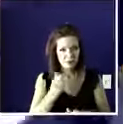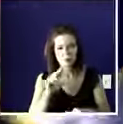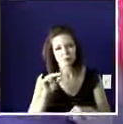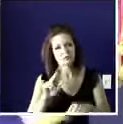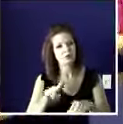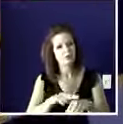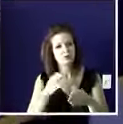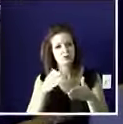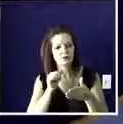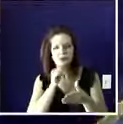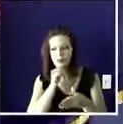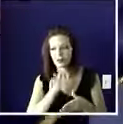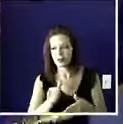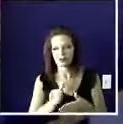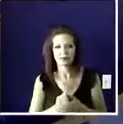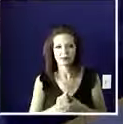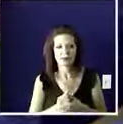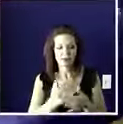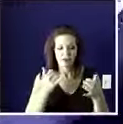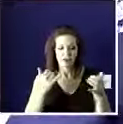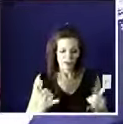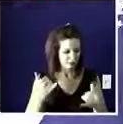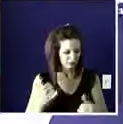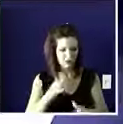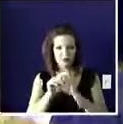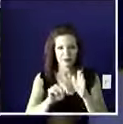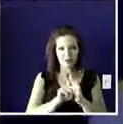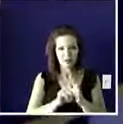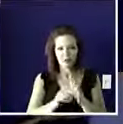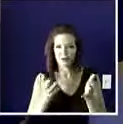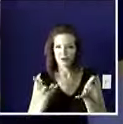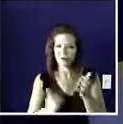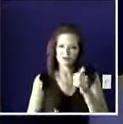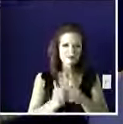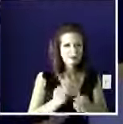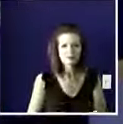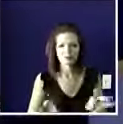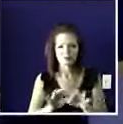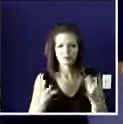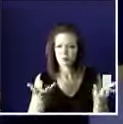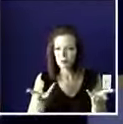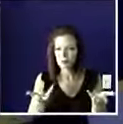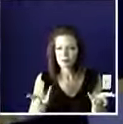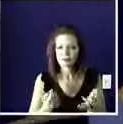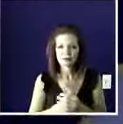In this age of anxiety, what really matters?